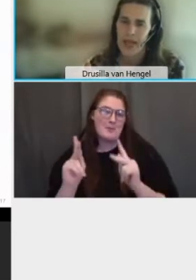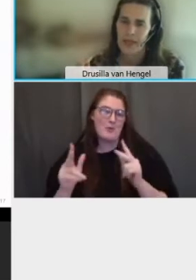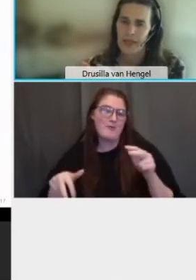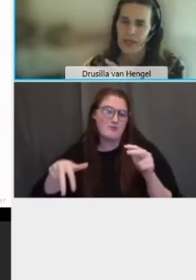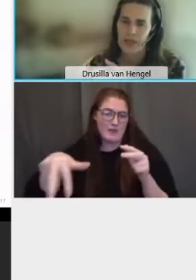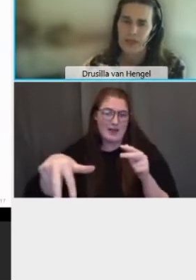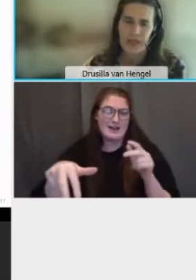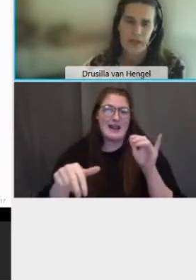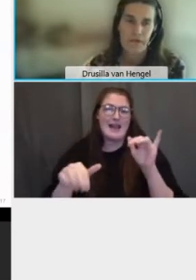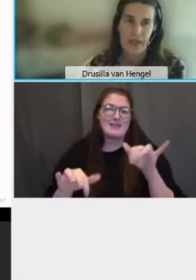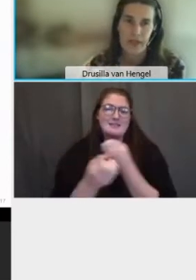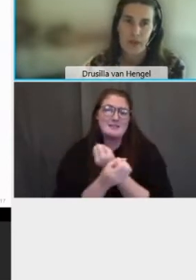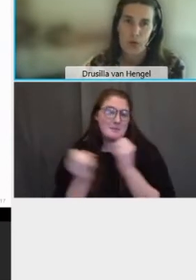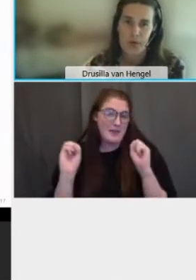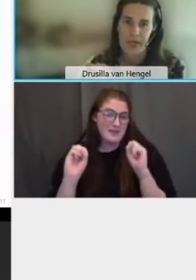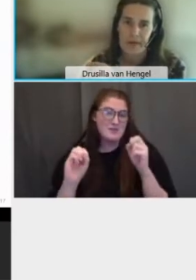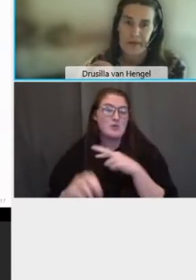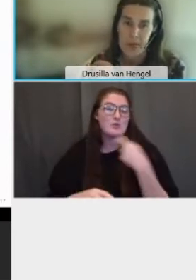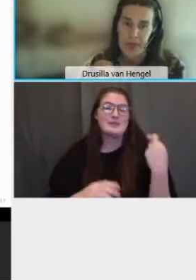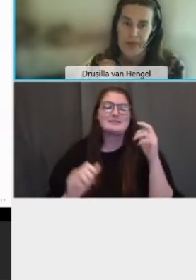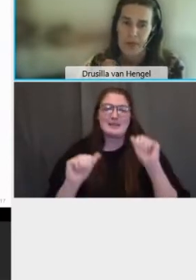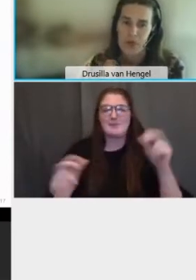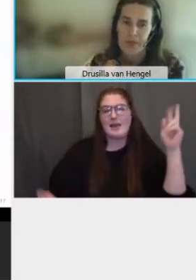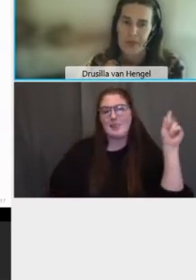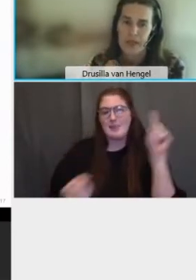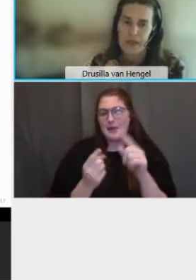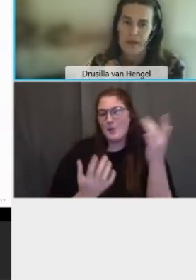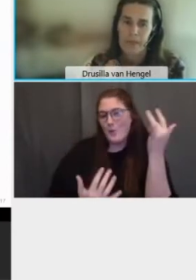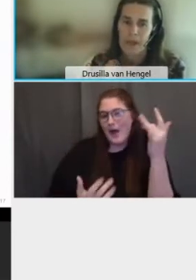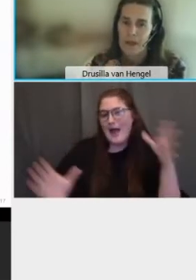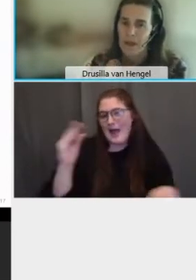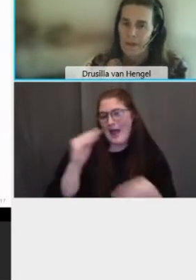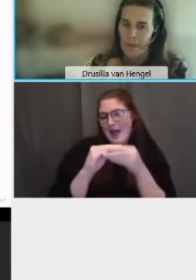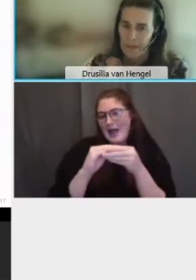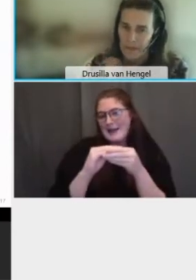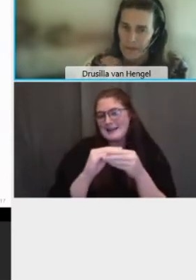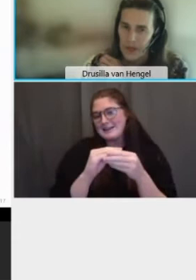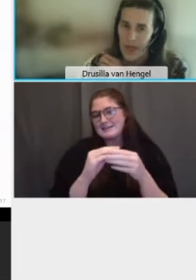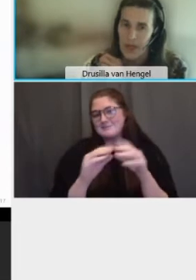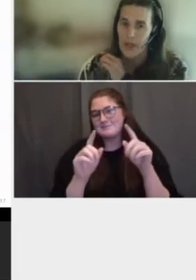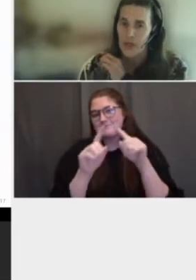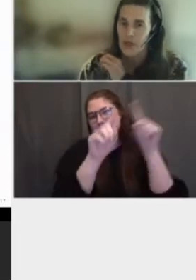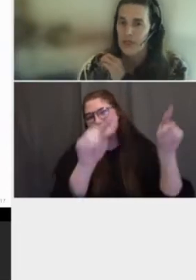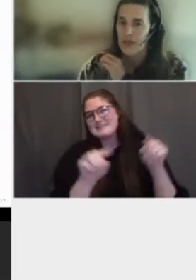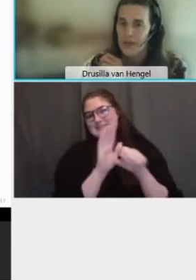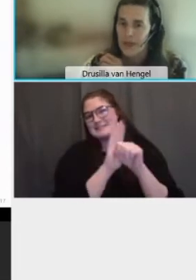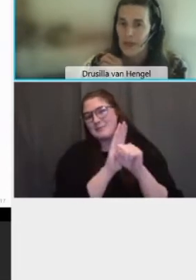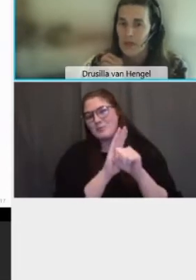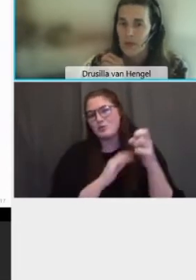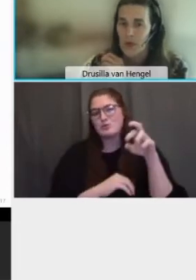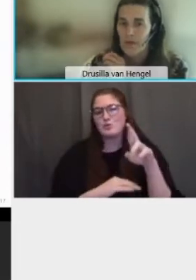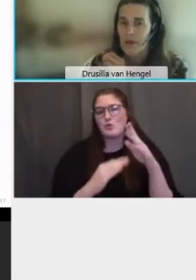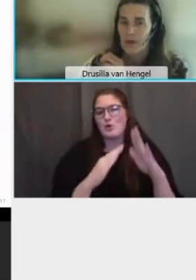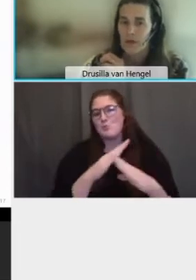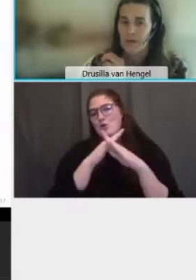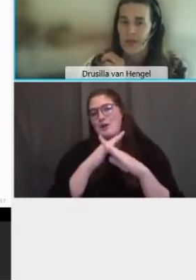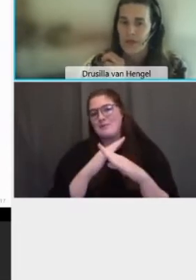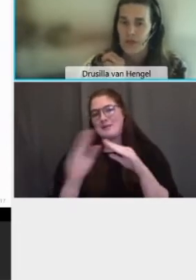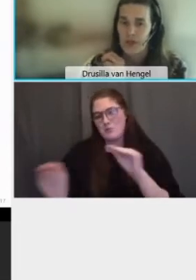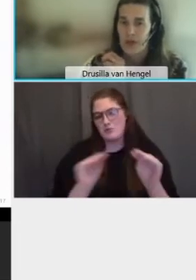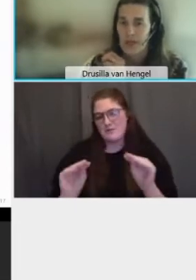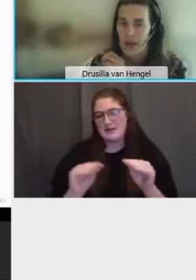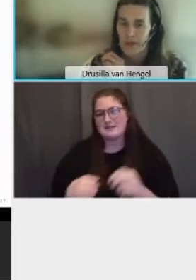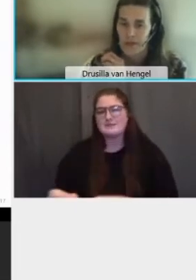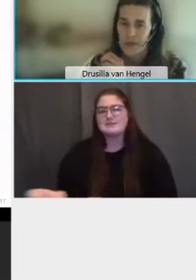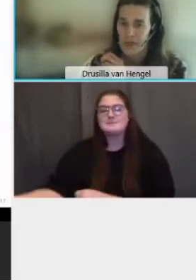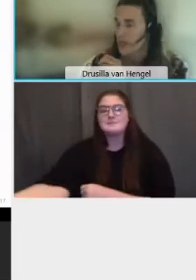eliminated by adding additional signal phases or prohibiting movements. At uncontrolled slip lanes, motor vehicles and